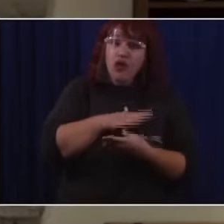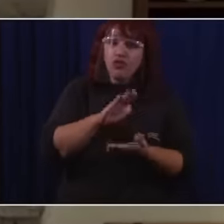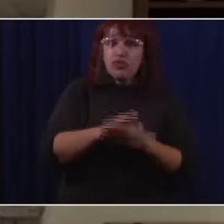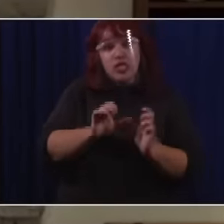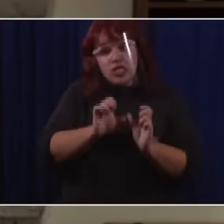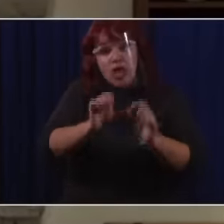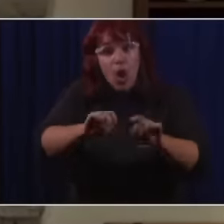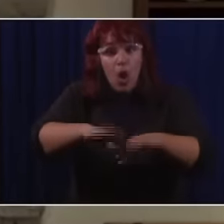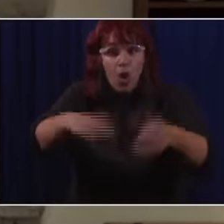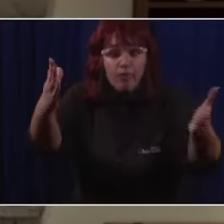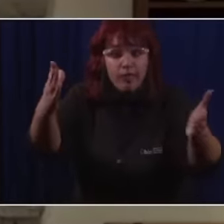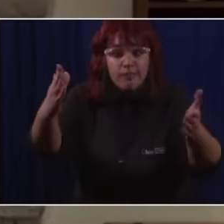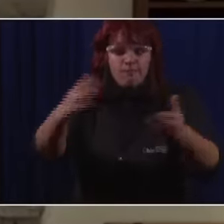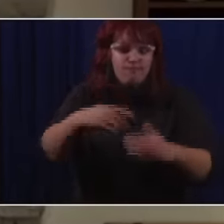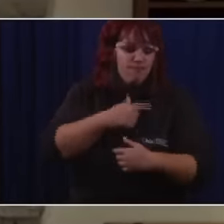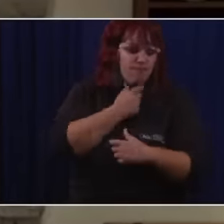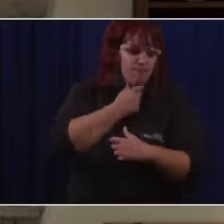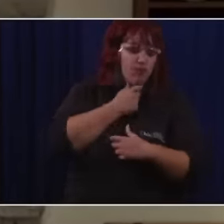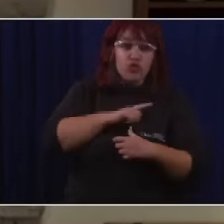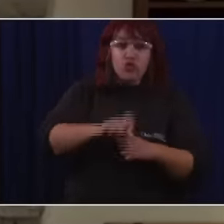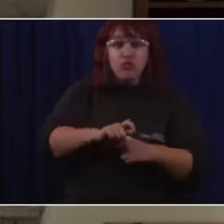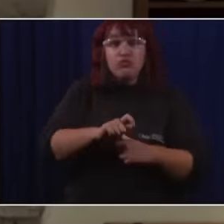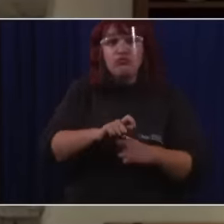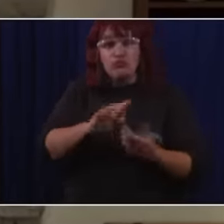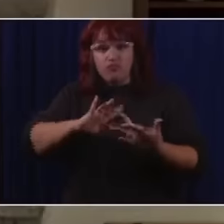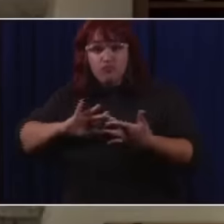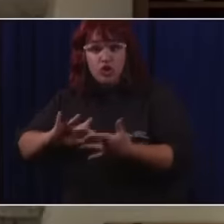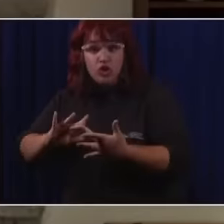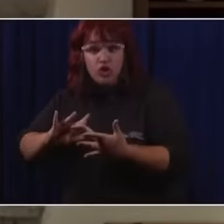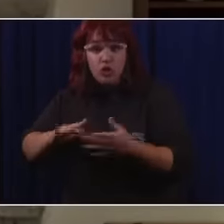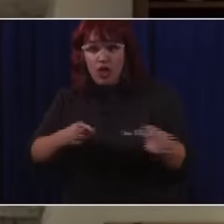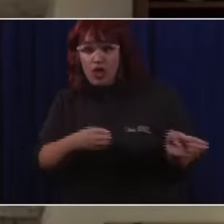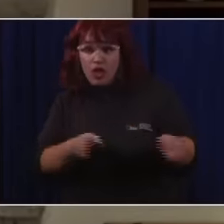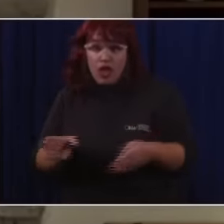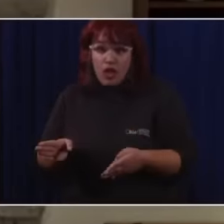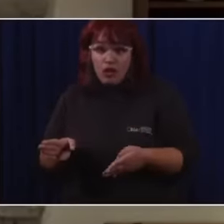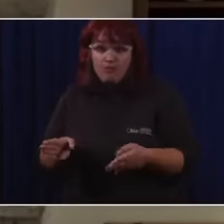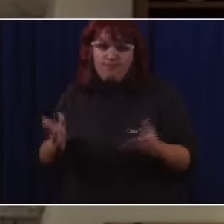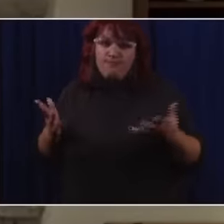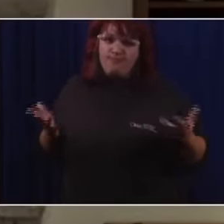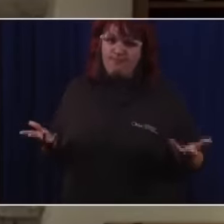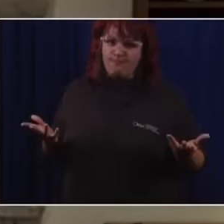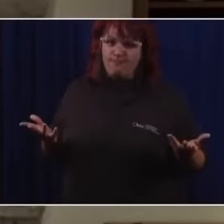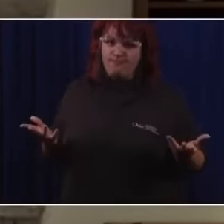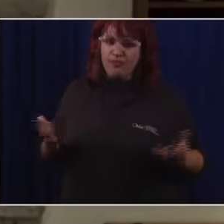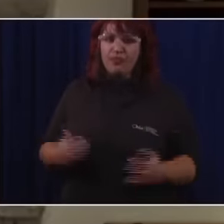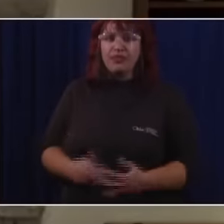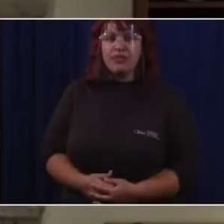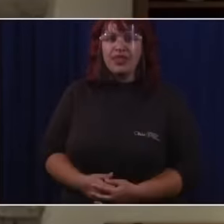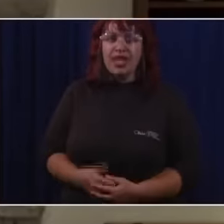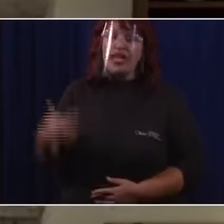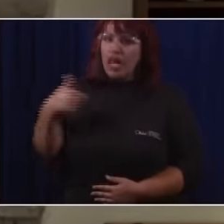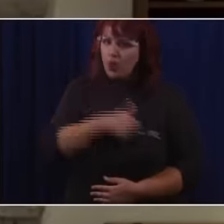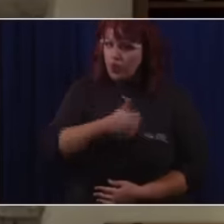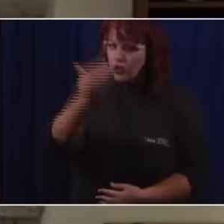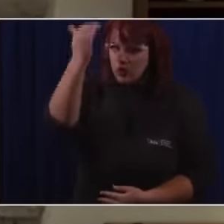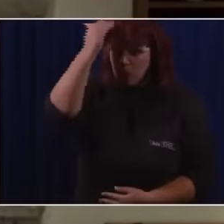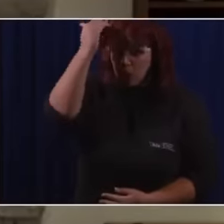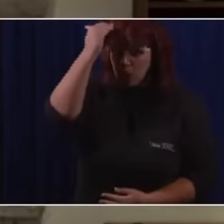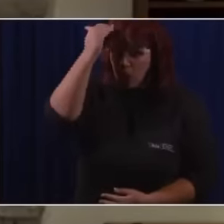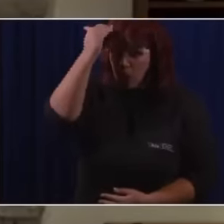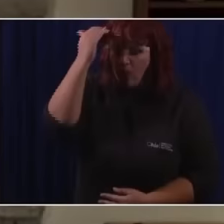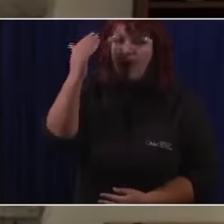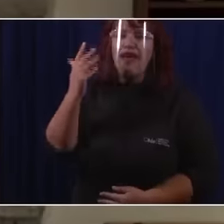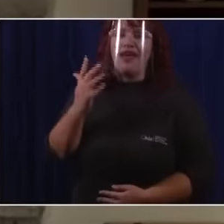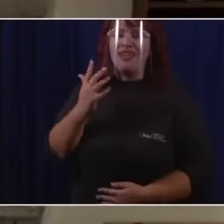in person, for most kids, is probably the best and is the best. And so